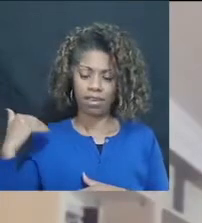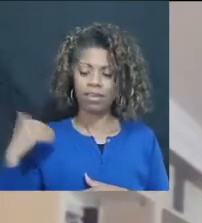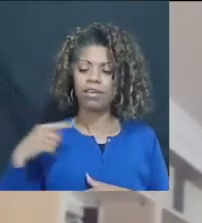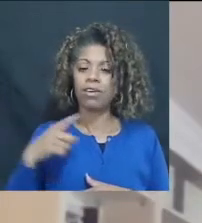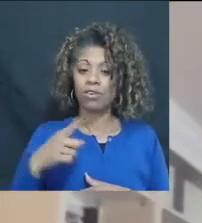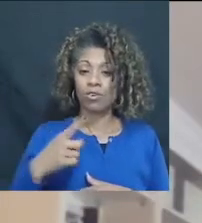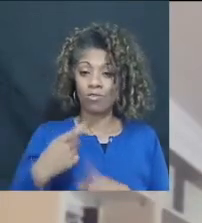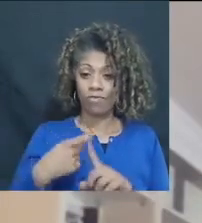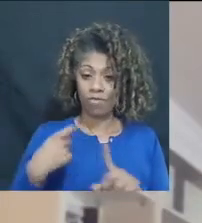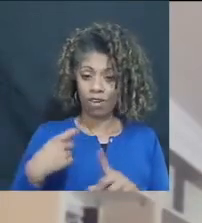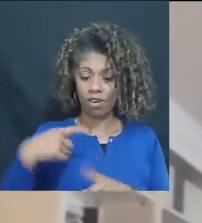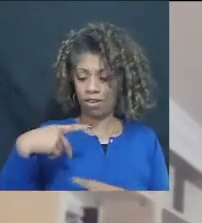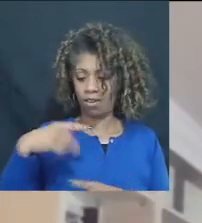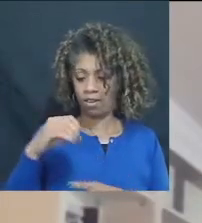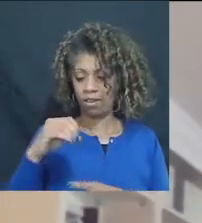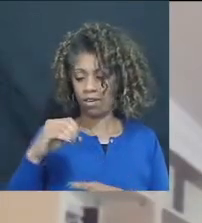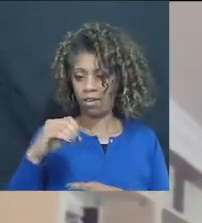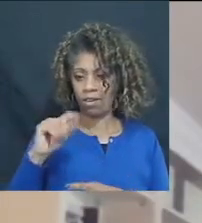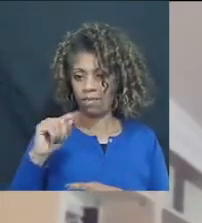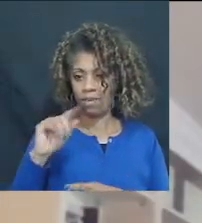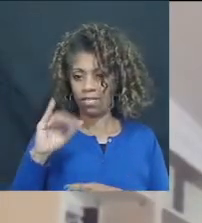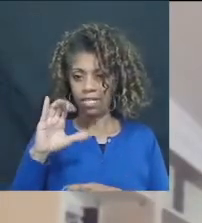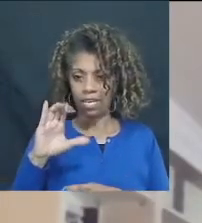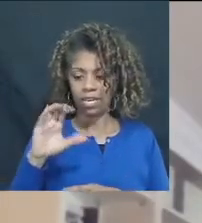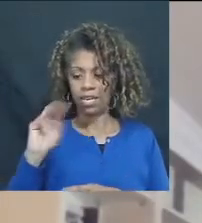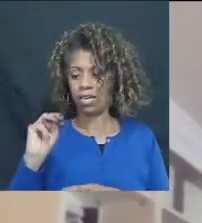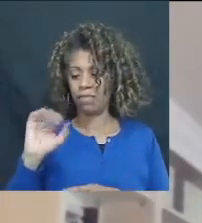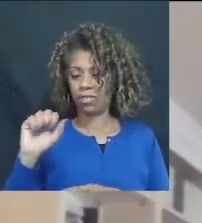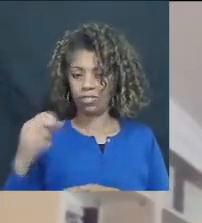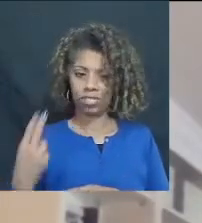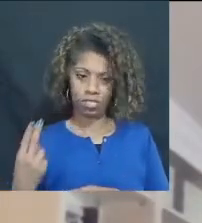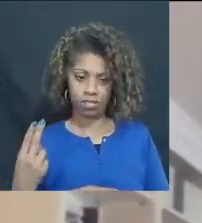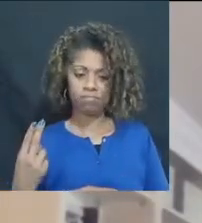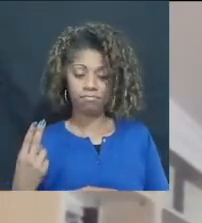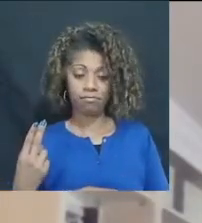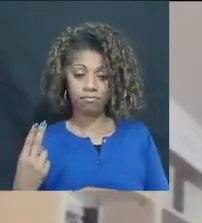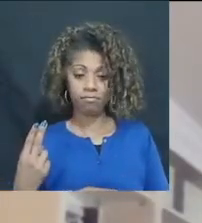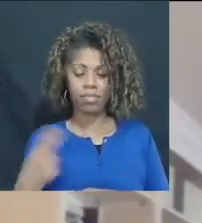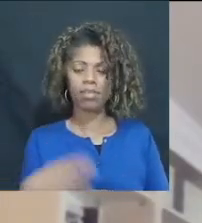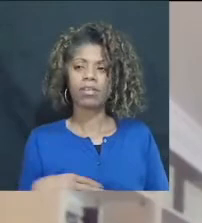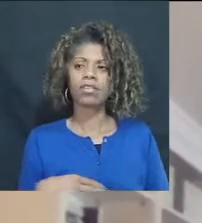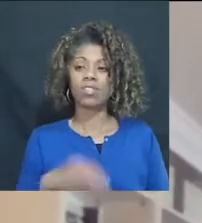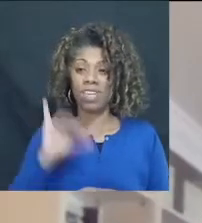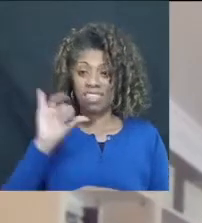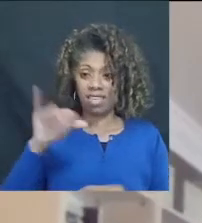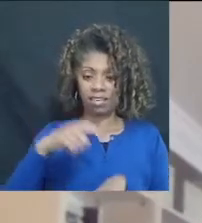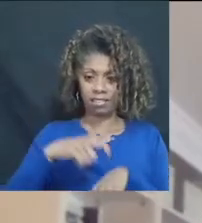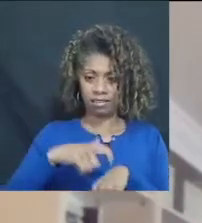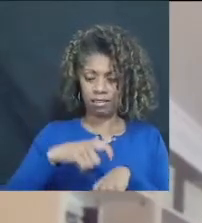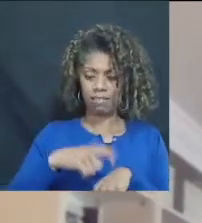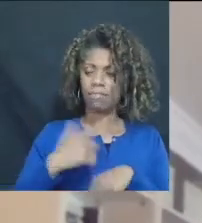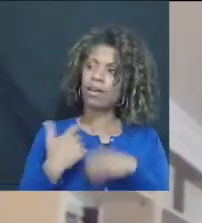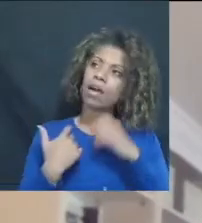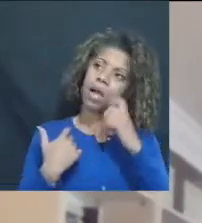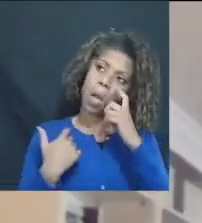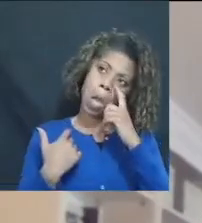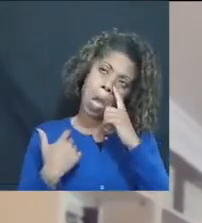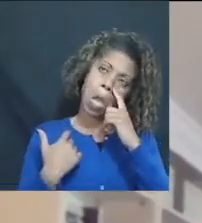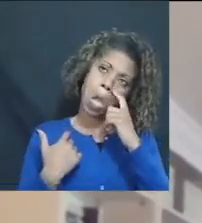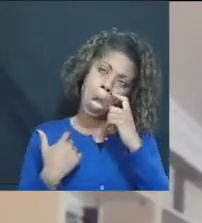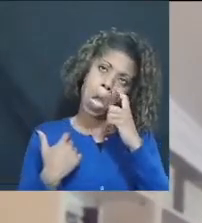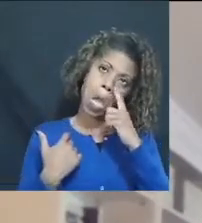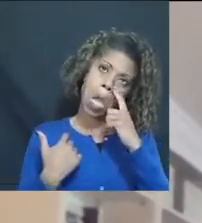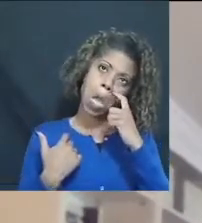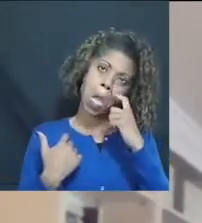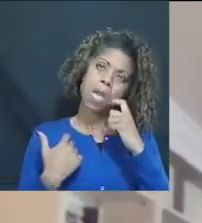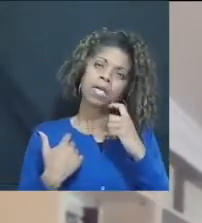that time, what was kind of that critical moment in your life that really set you on this trajectory to where you are today and to the